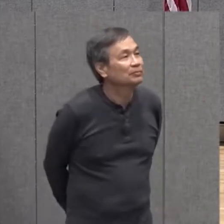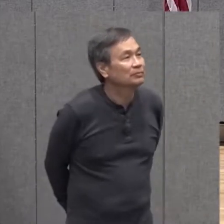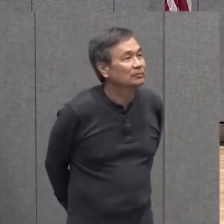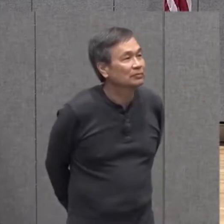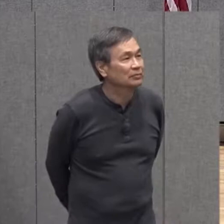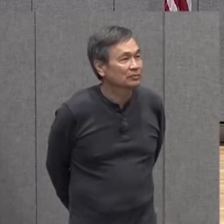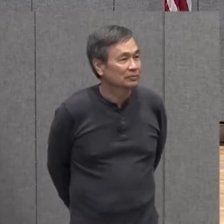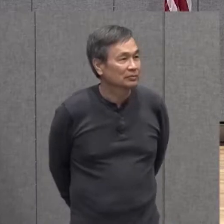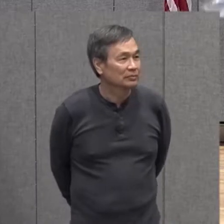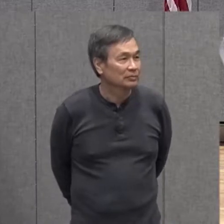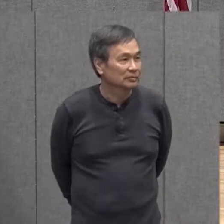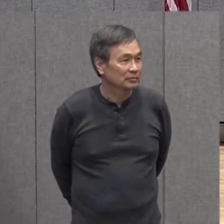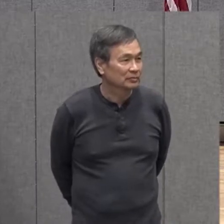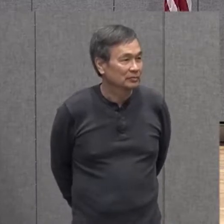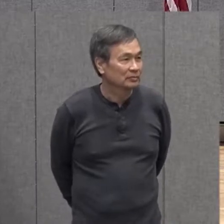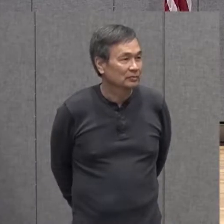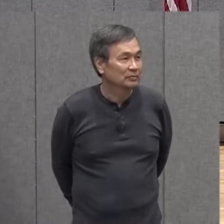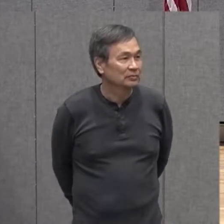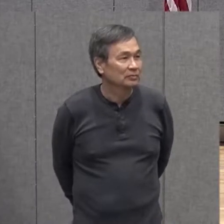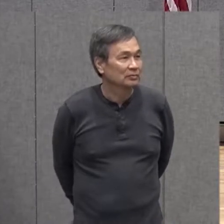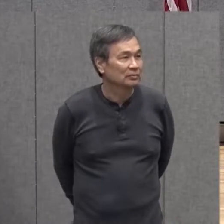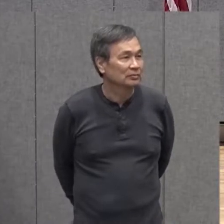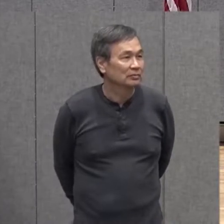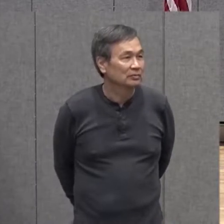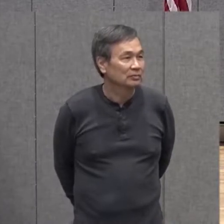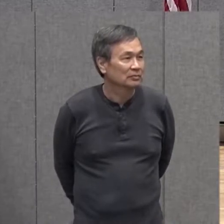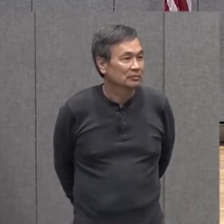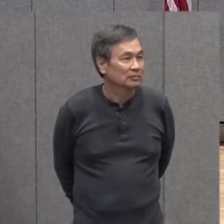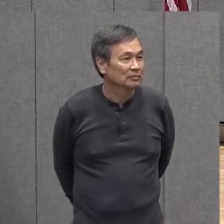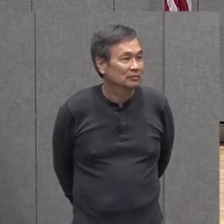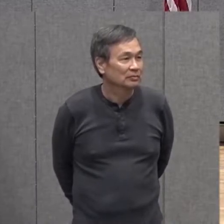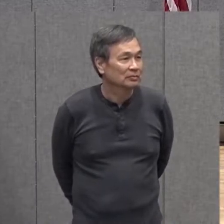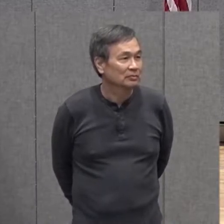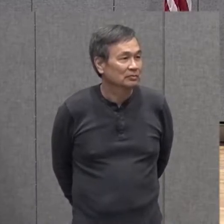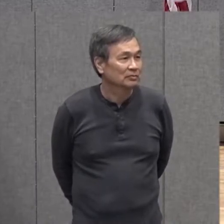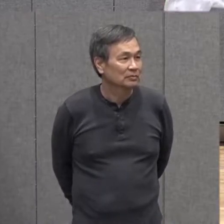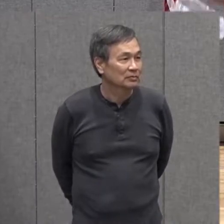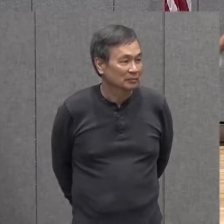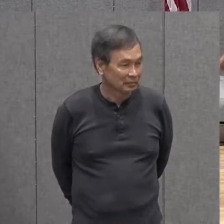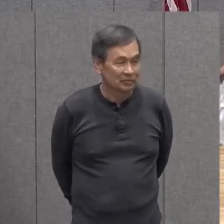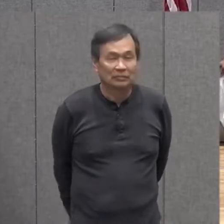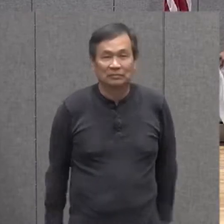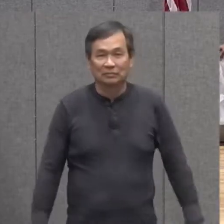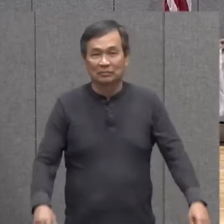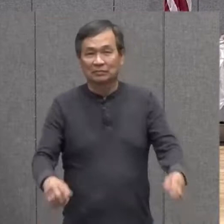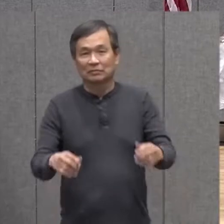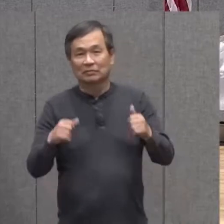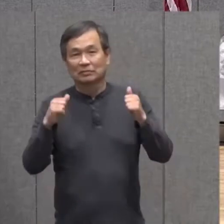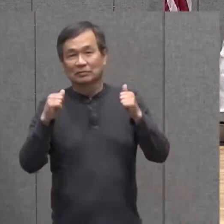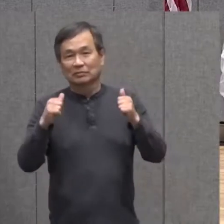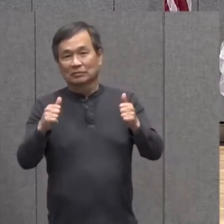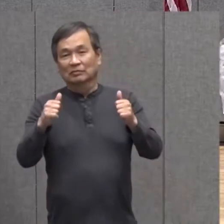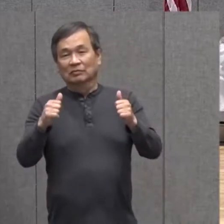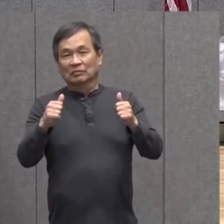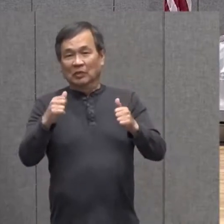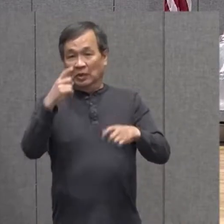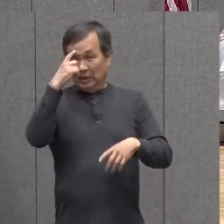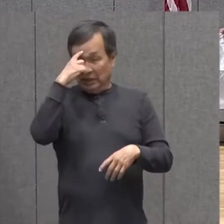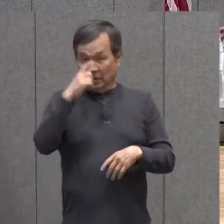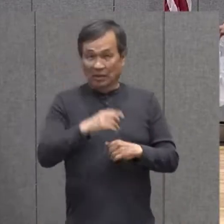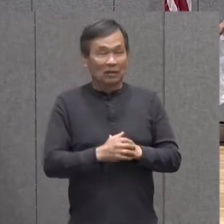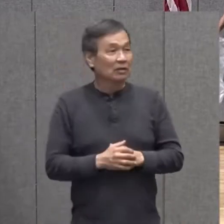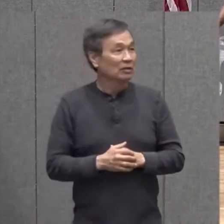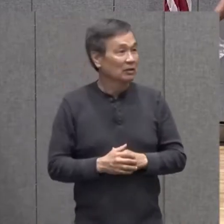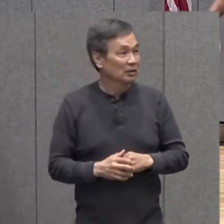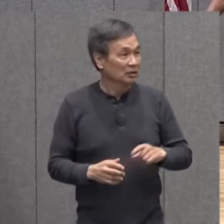Tiramos, Cross, tiramos, catch, atrapamos, atrapamos. cross, catch. What do you think? I think that's